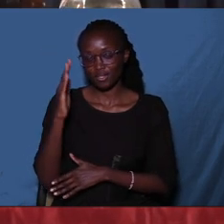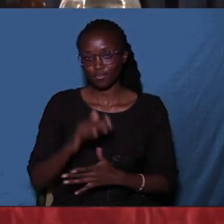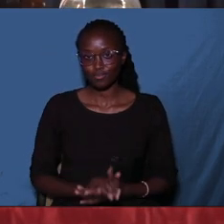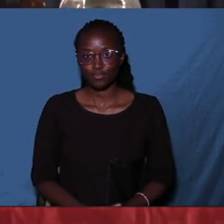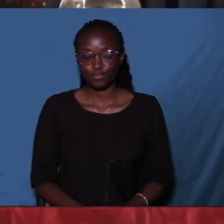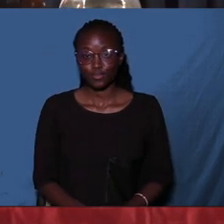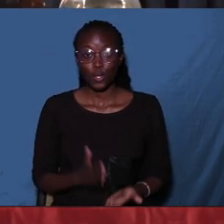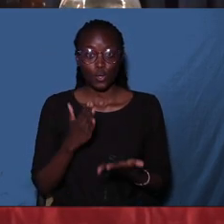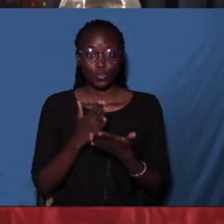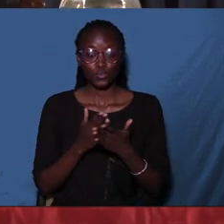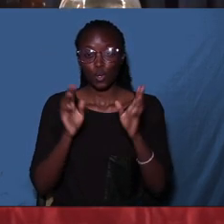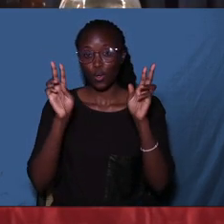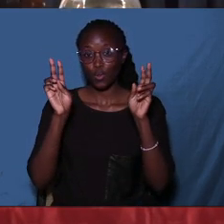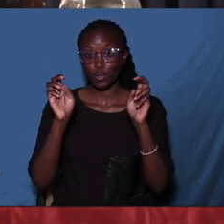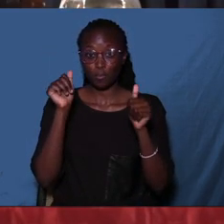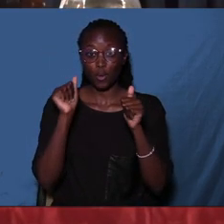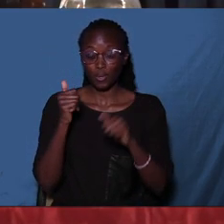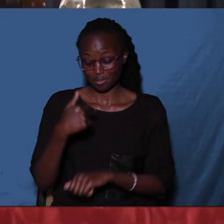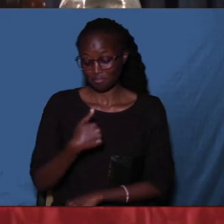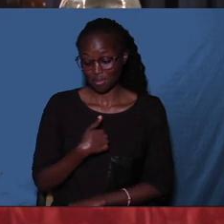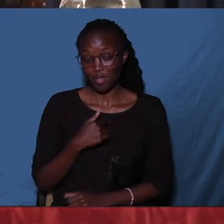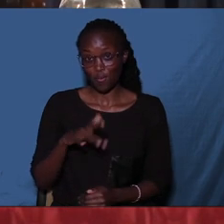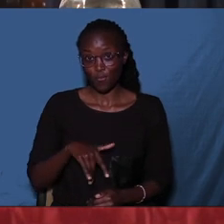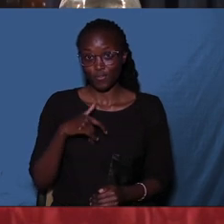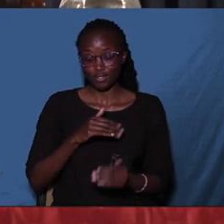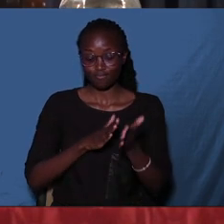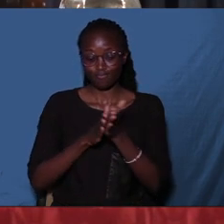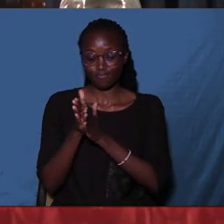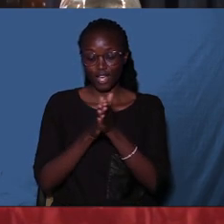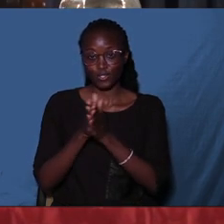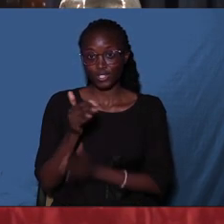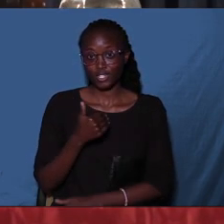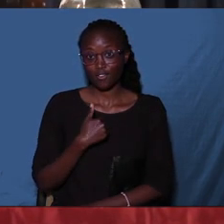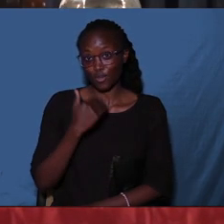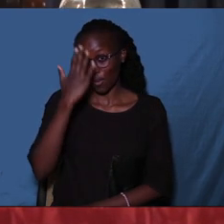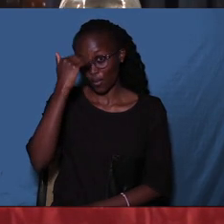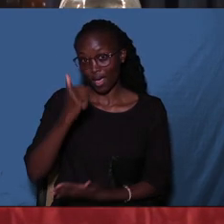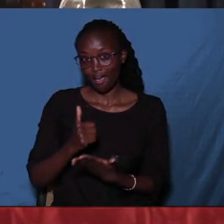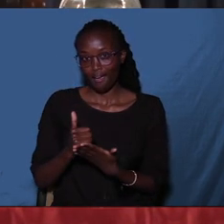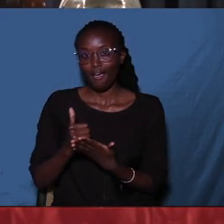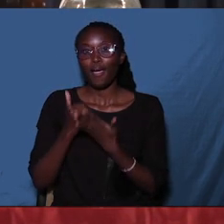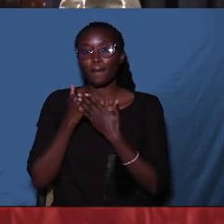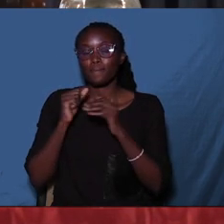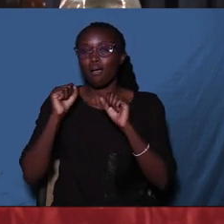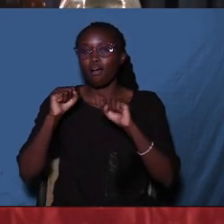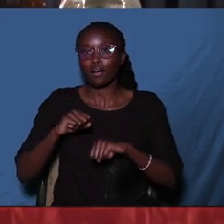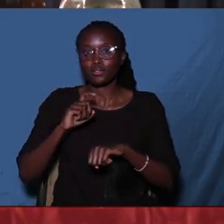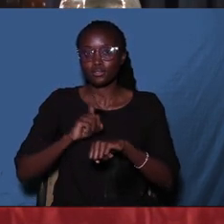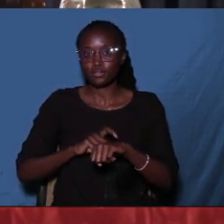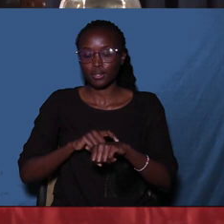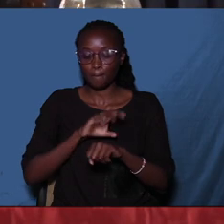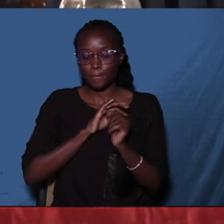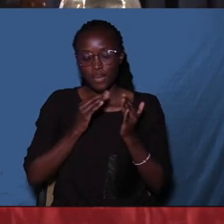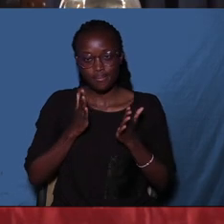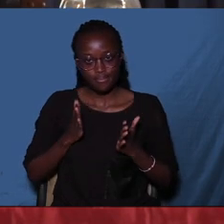a topic that for me also I hold it passionately because it helps us to be distinguished as children and servants of God.